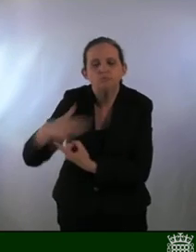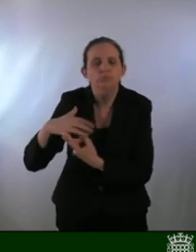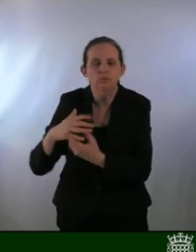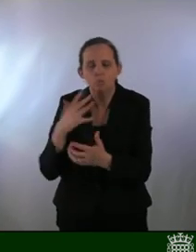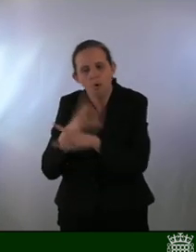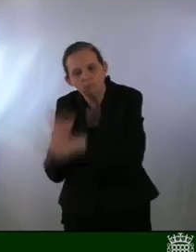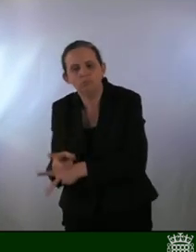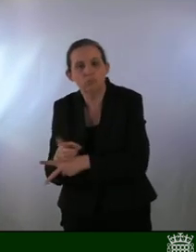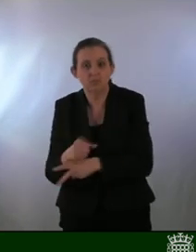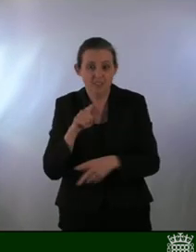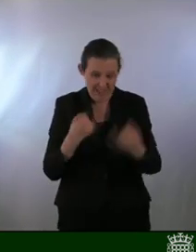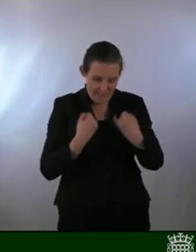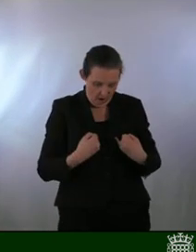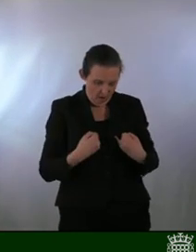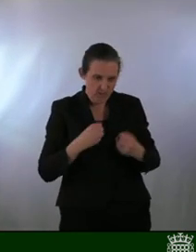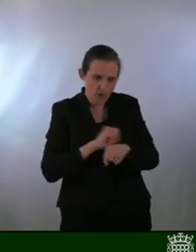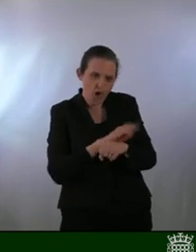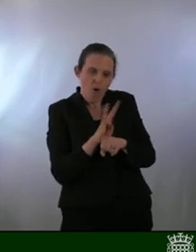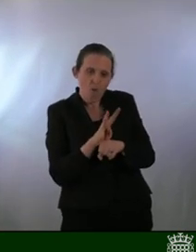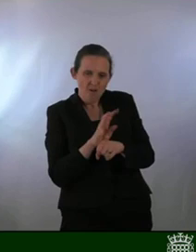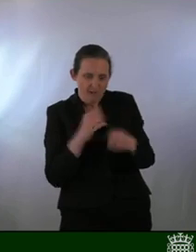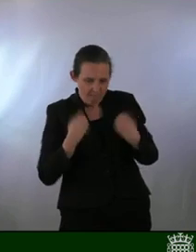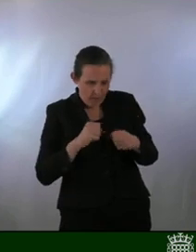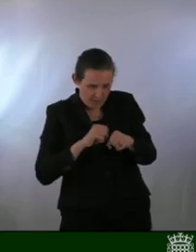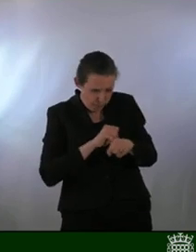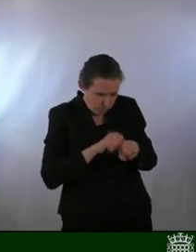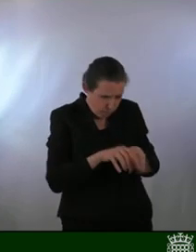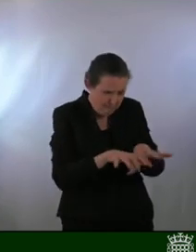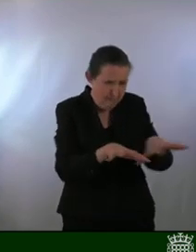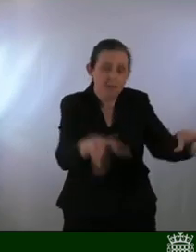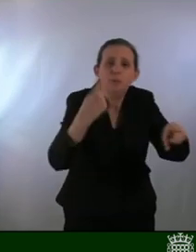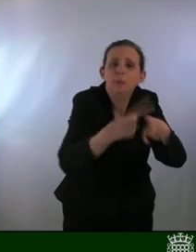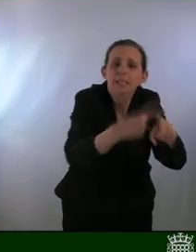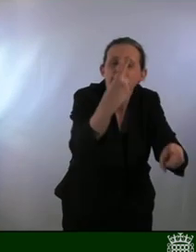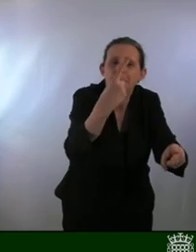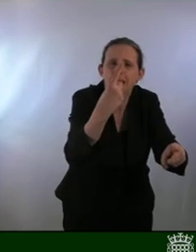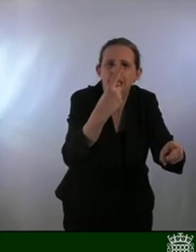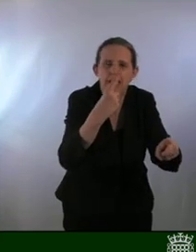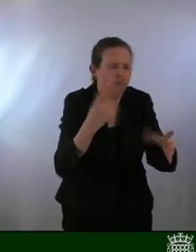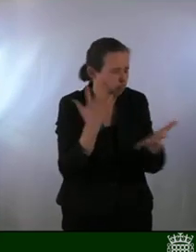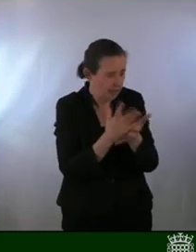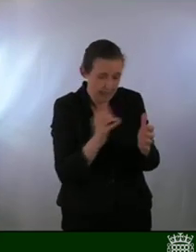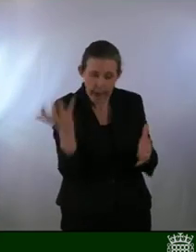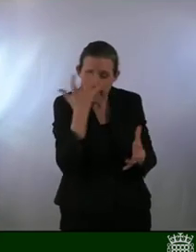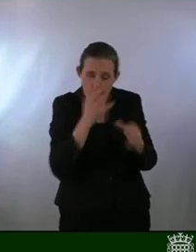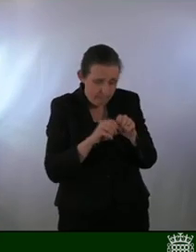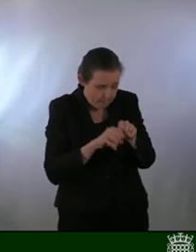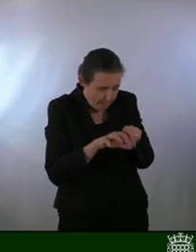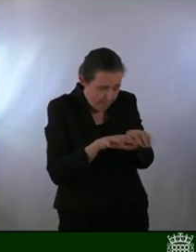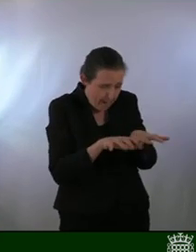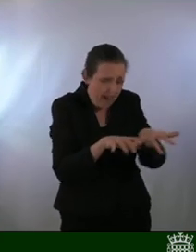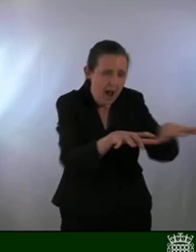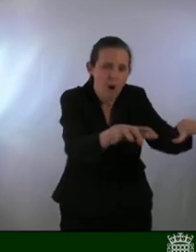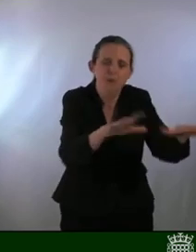rapidly. It exploits ambivalence. It demands clarity of purpose, and it